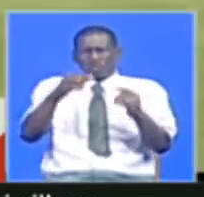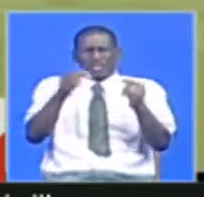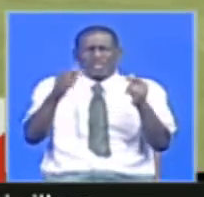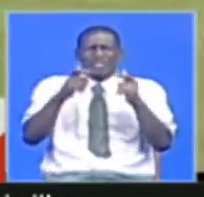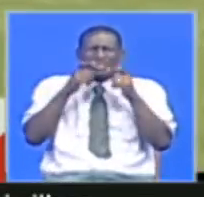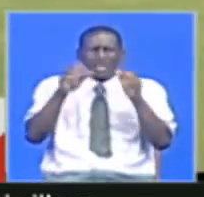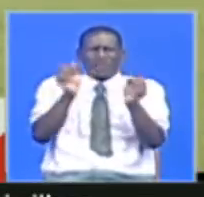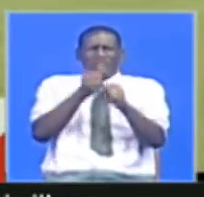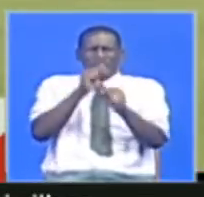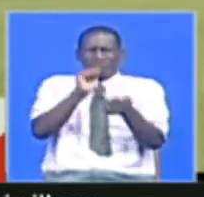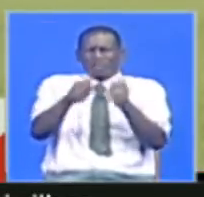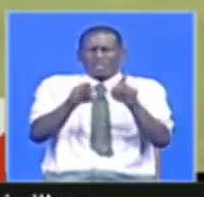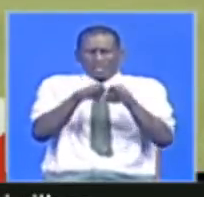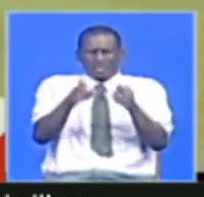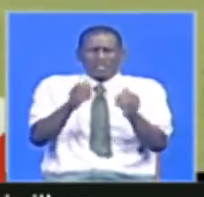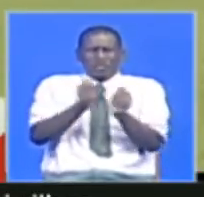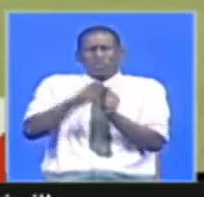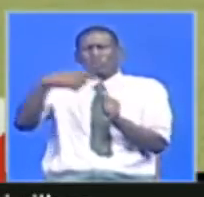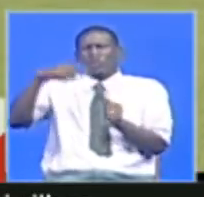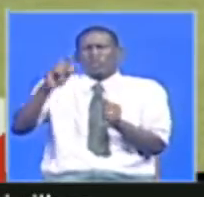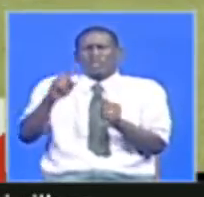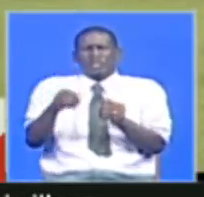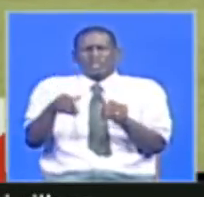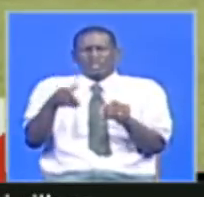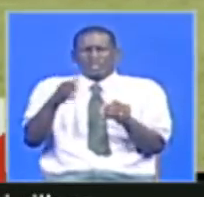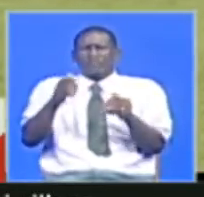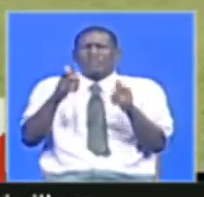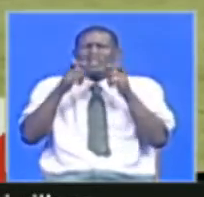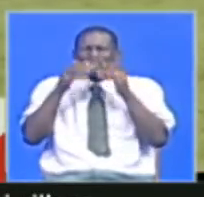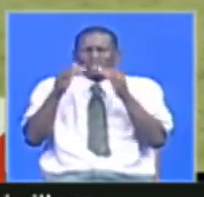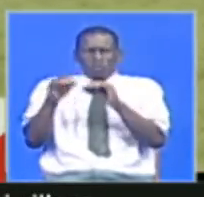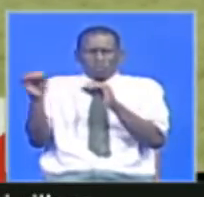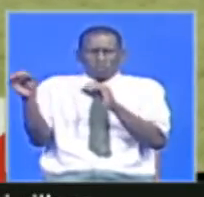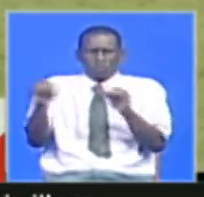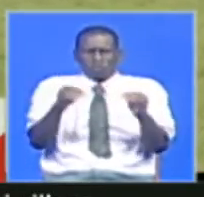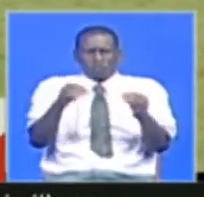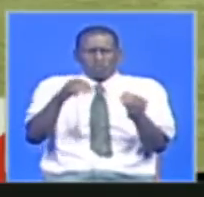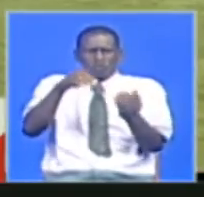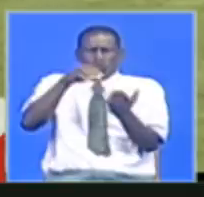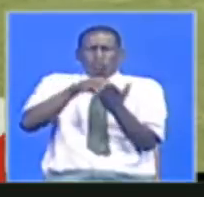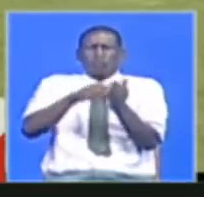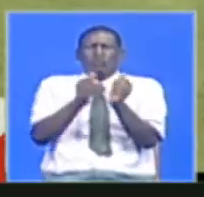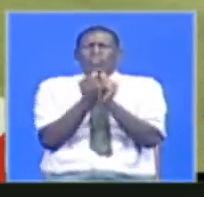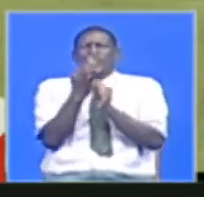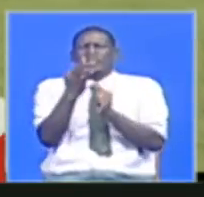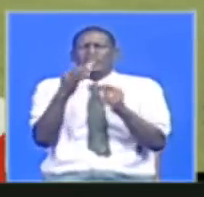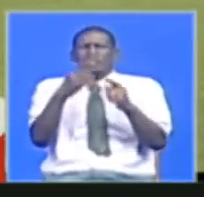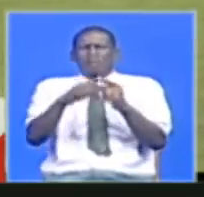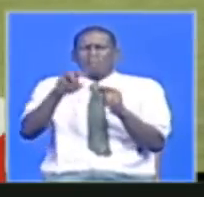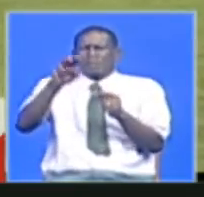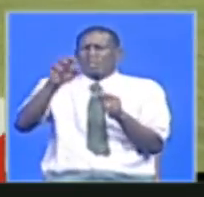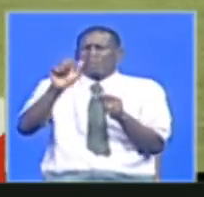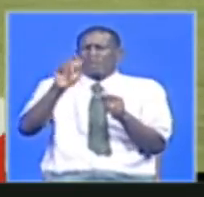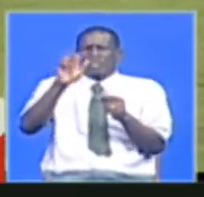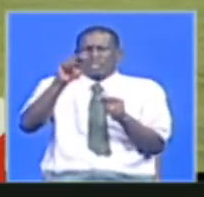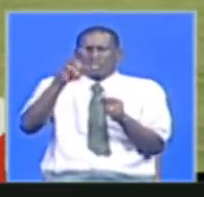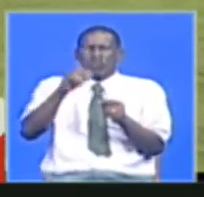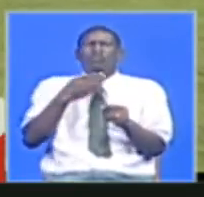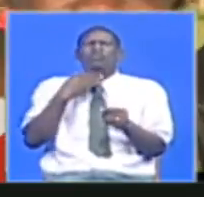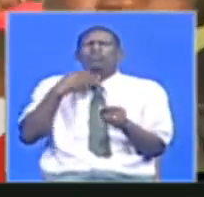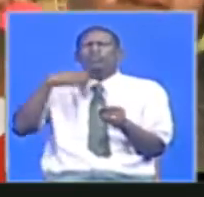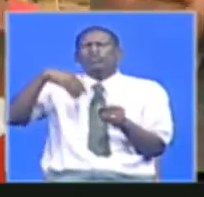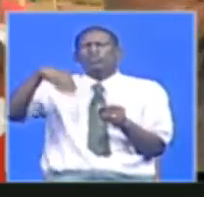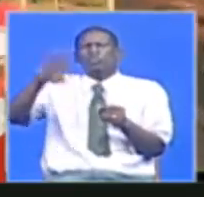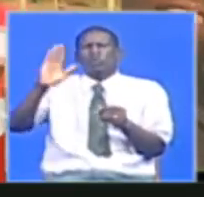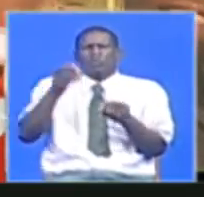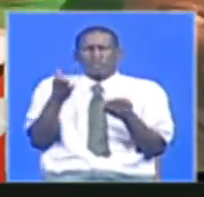this before. With the win, the third of the season, Tusker moved up 2 slots to position 13, but Matano still wants more from his charges.